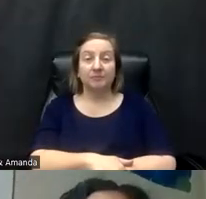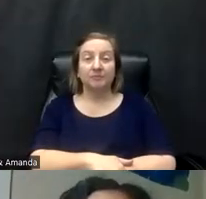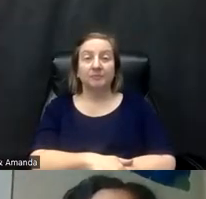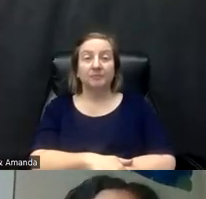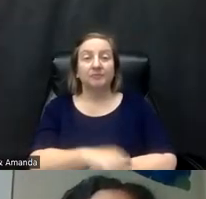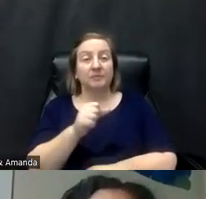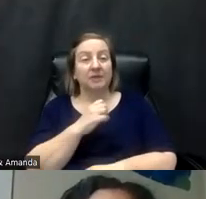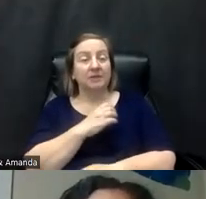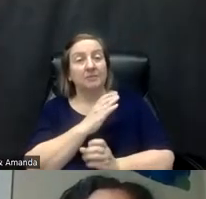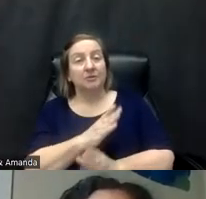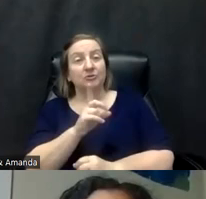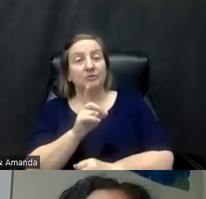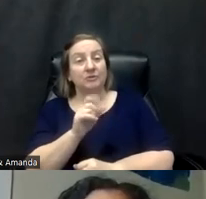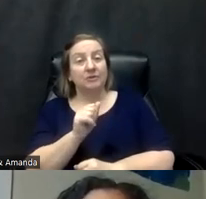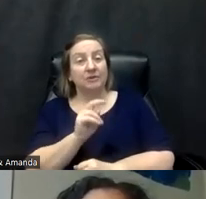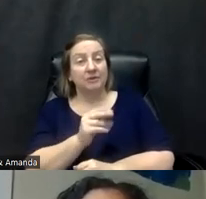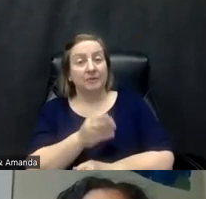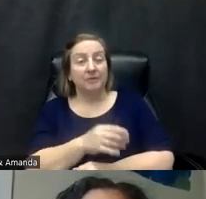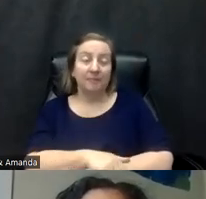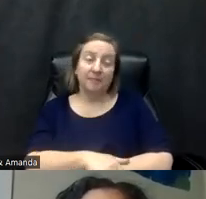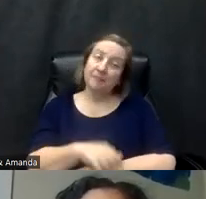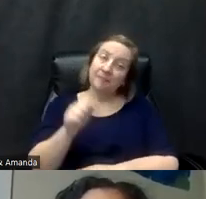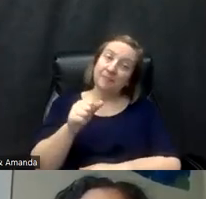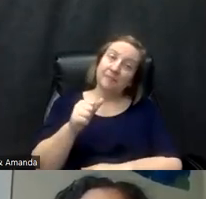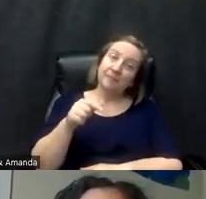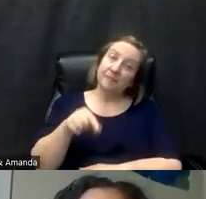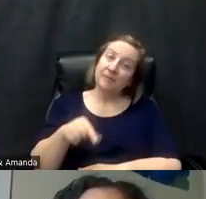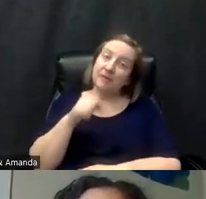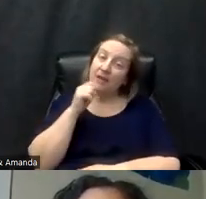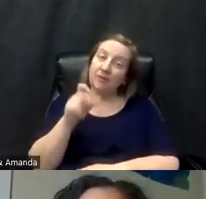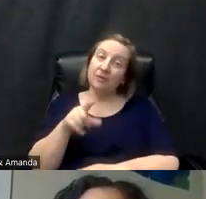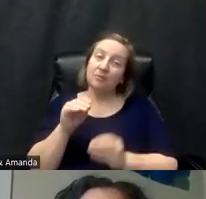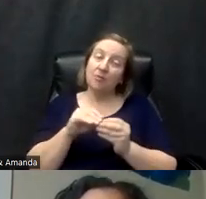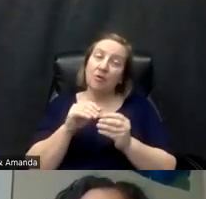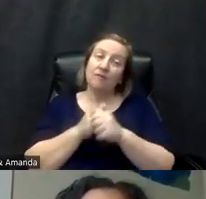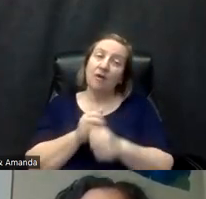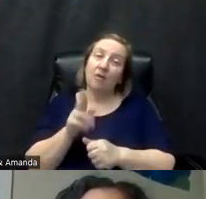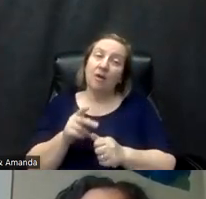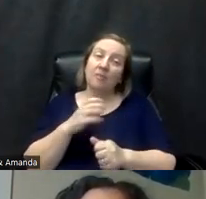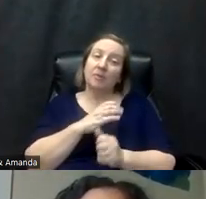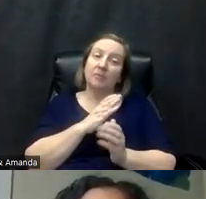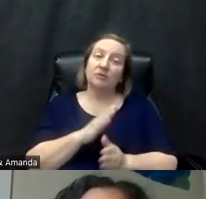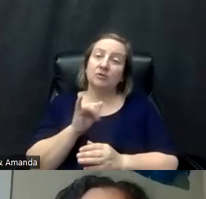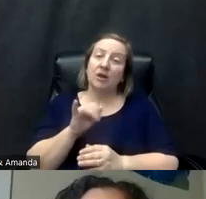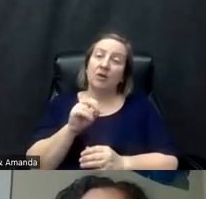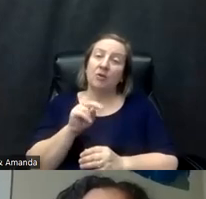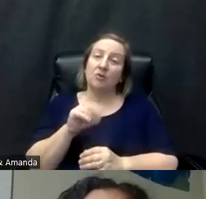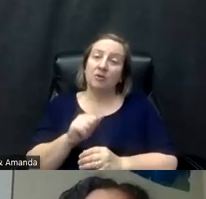Yes, Commissioner Dunn. Yeah, this isn't a question. This is more following up on Commissioner Iona's just comment